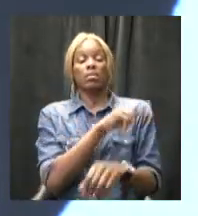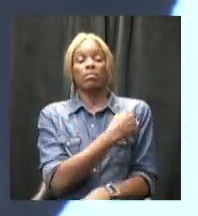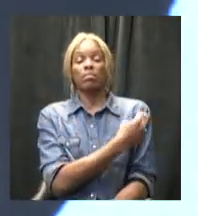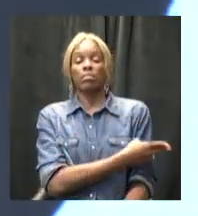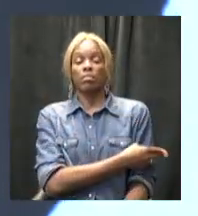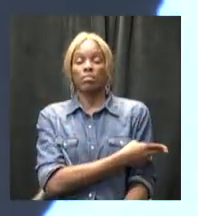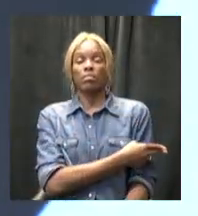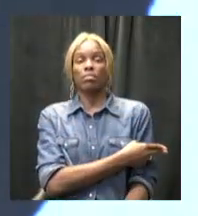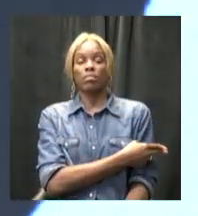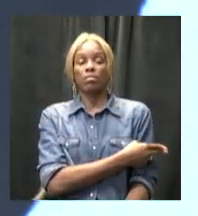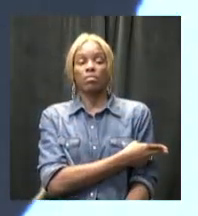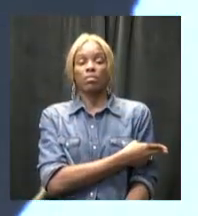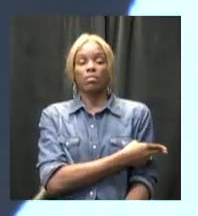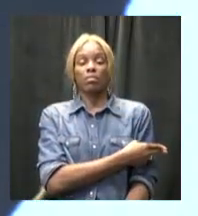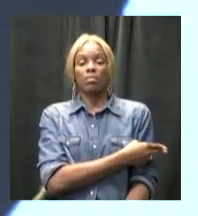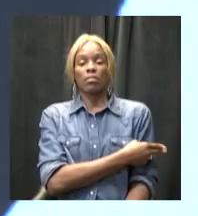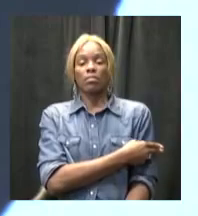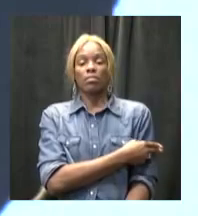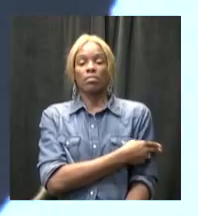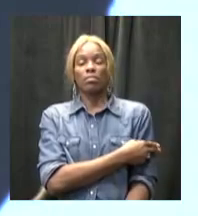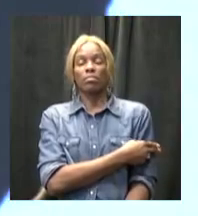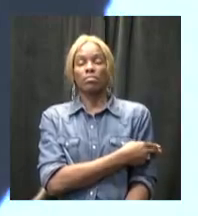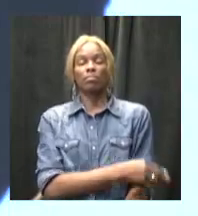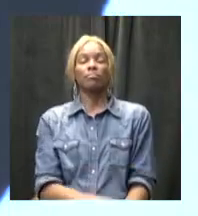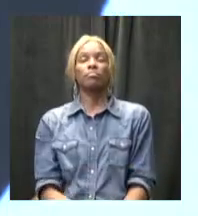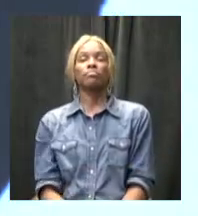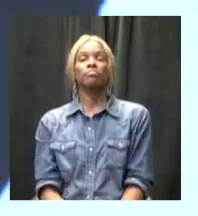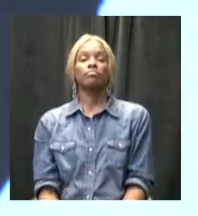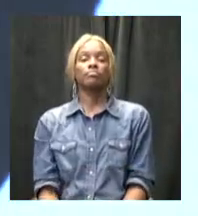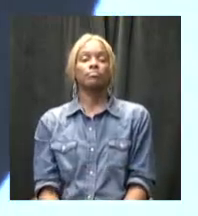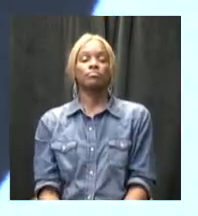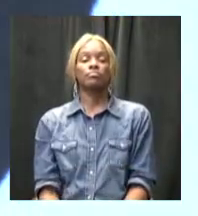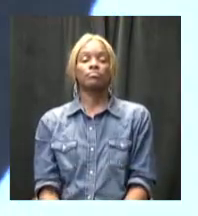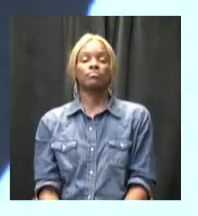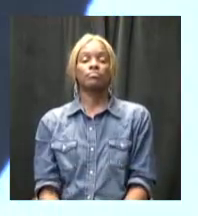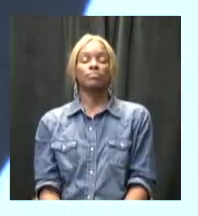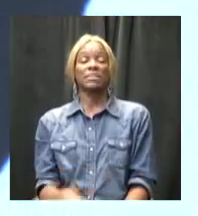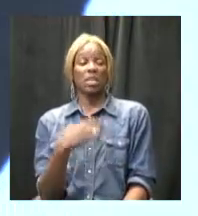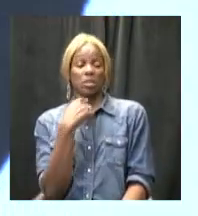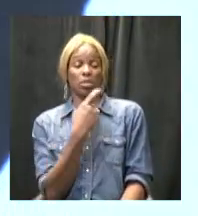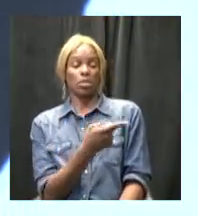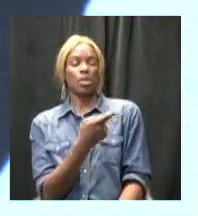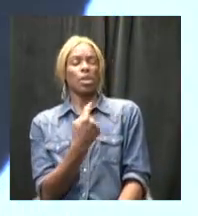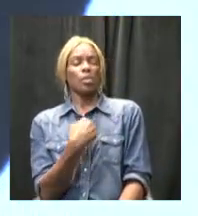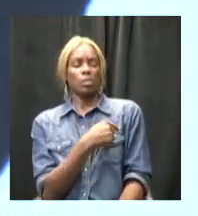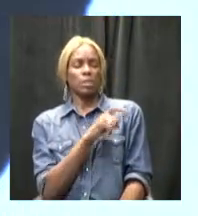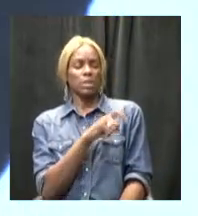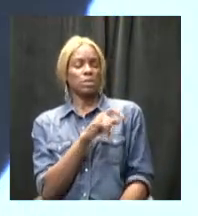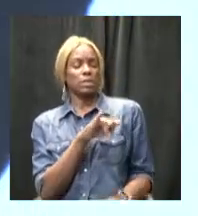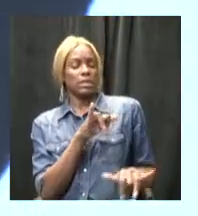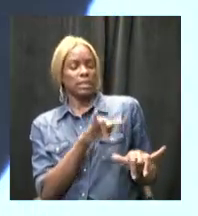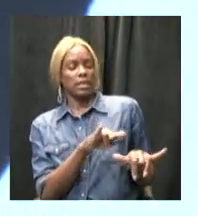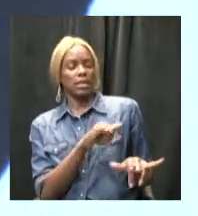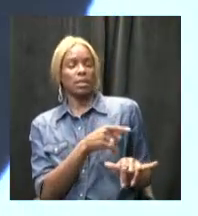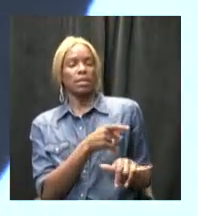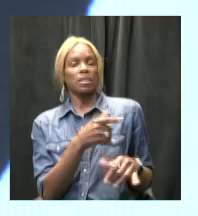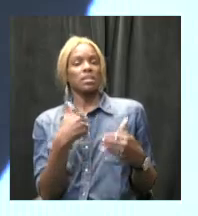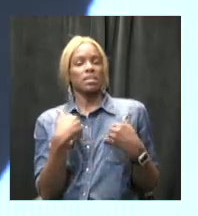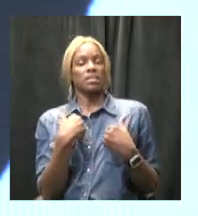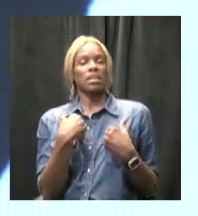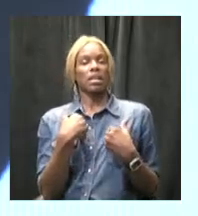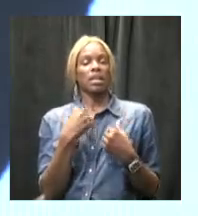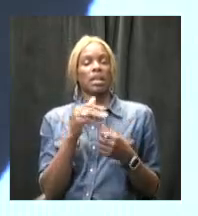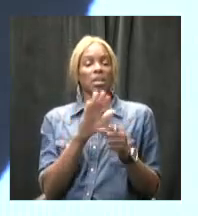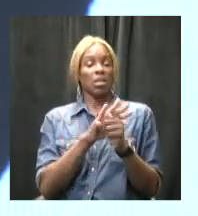Miss Lucille went in and got checked in there at the hospital. And then they told her, we need you to stay. She got diagnosed with COVID, and